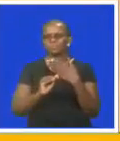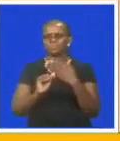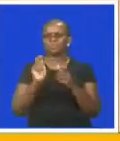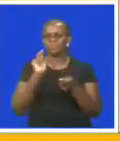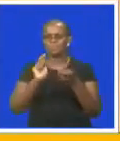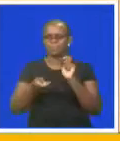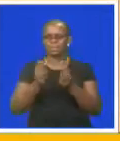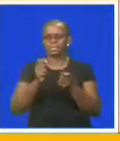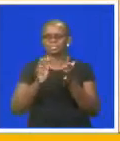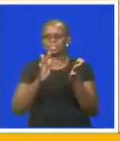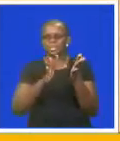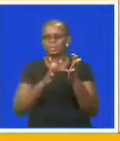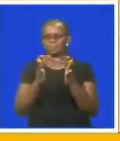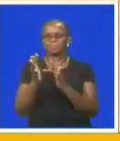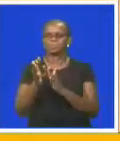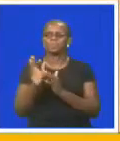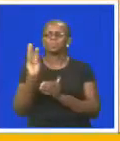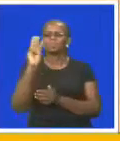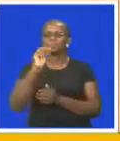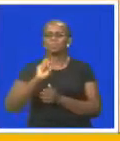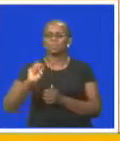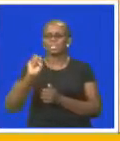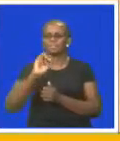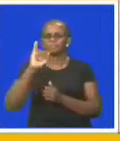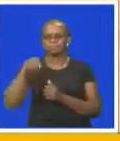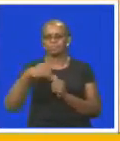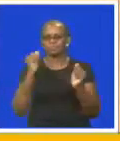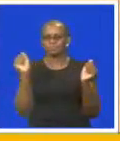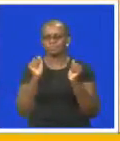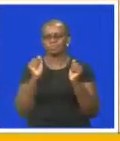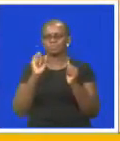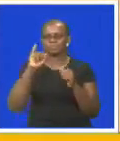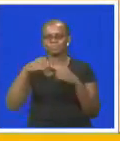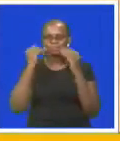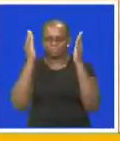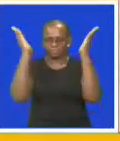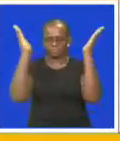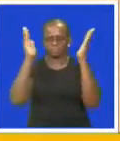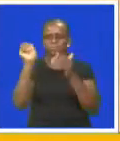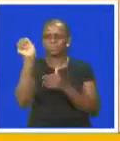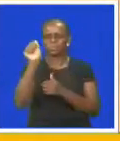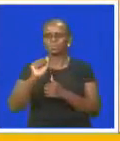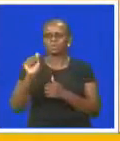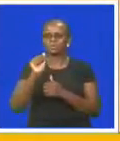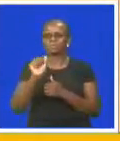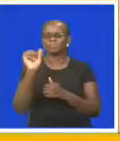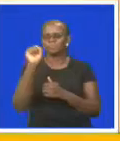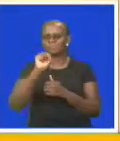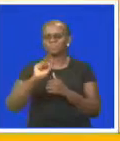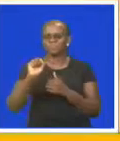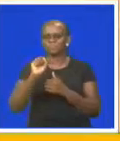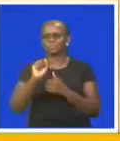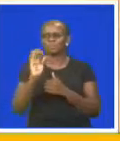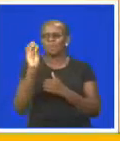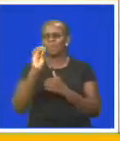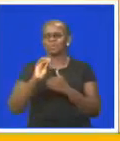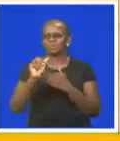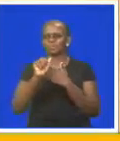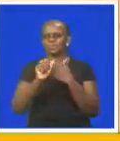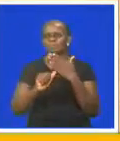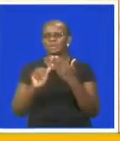March, April, May, June, July, August, September,